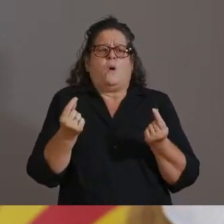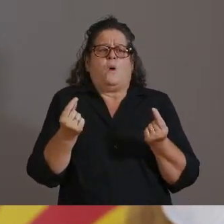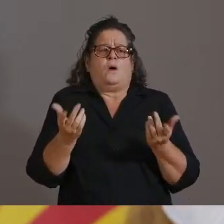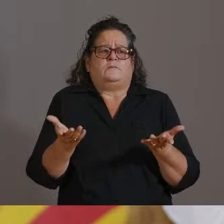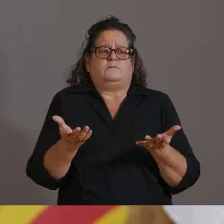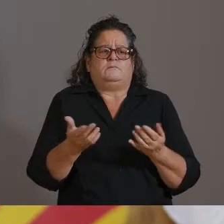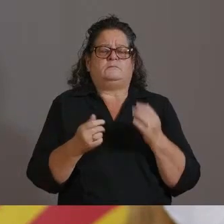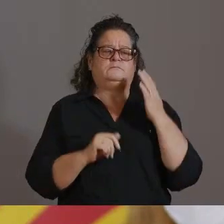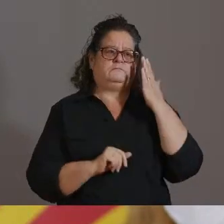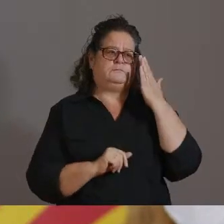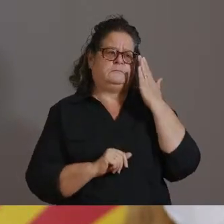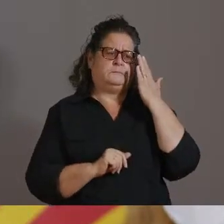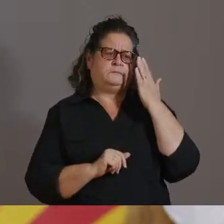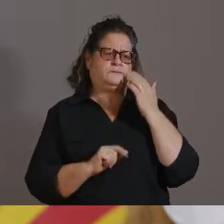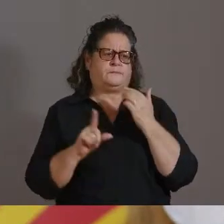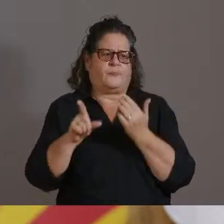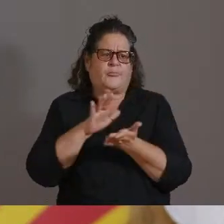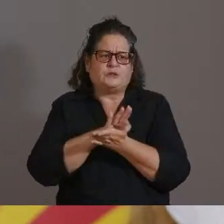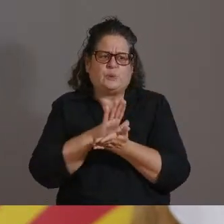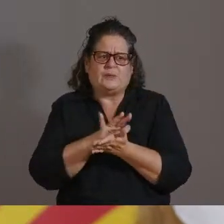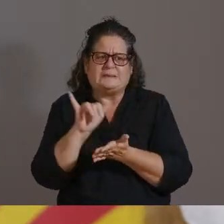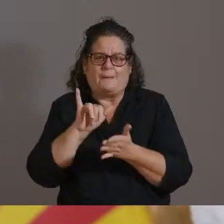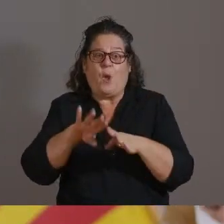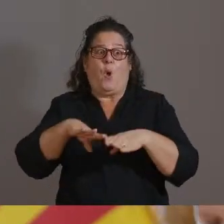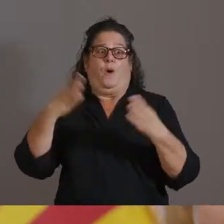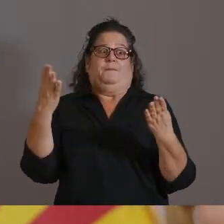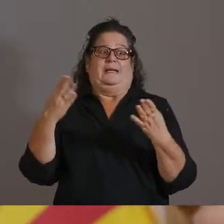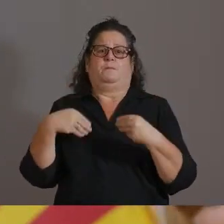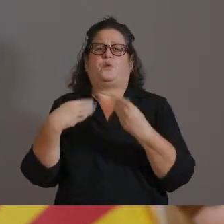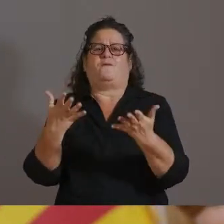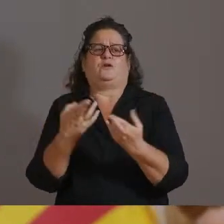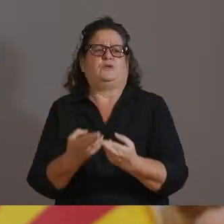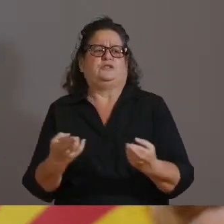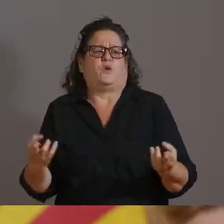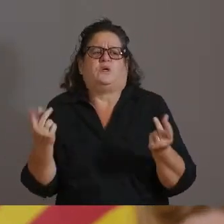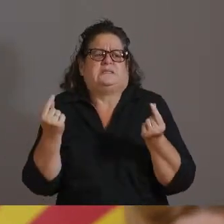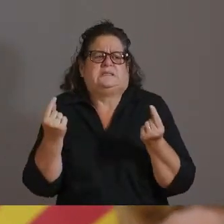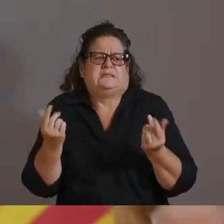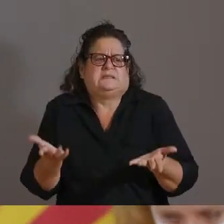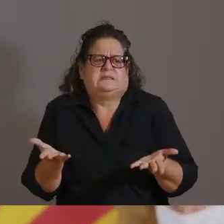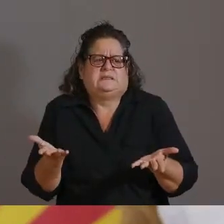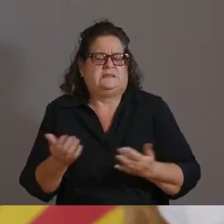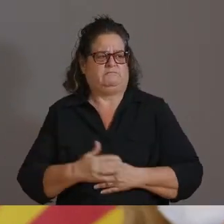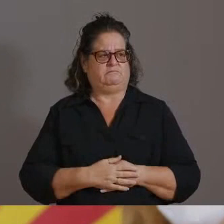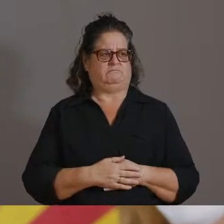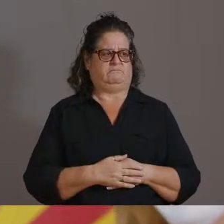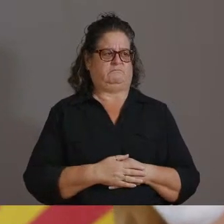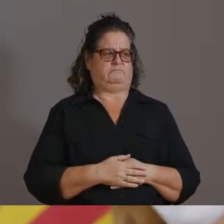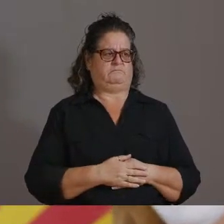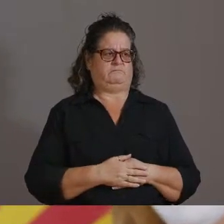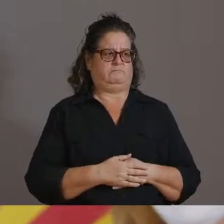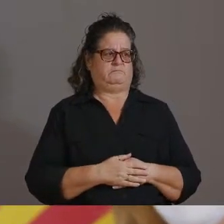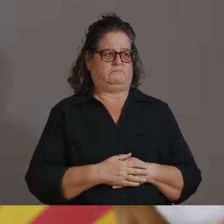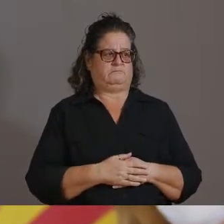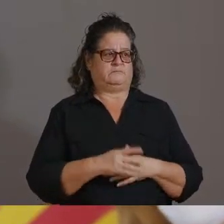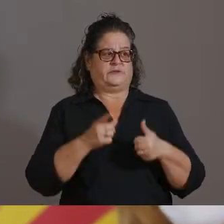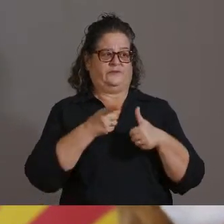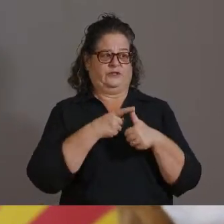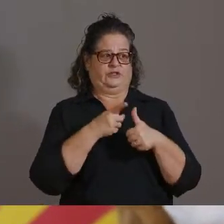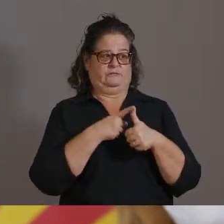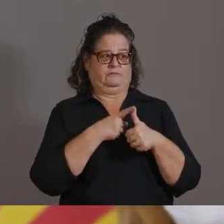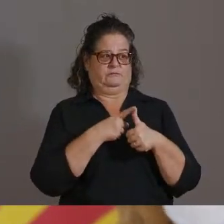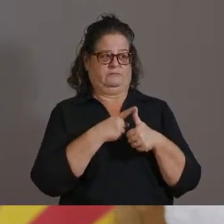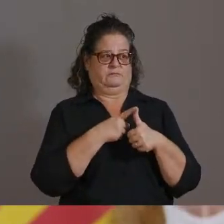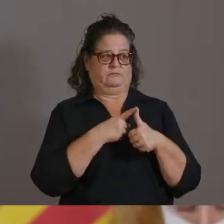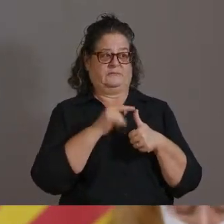threaten, school reopening. Well, because the first thing I'd like to say is if people will follow the guidance, things will go much